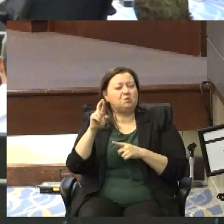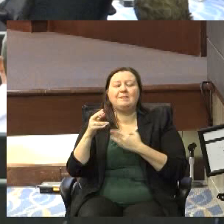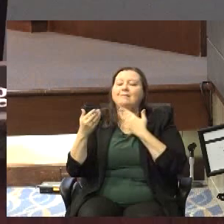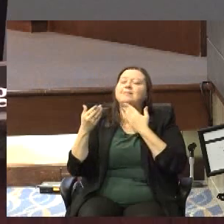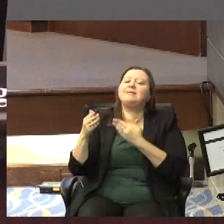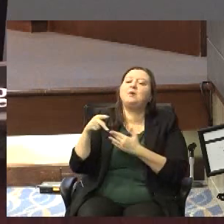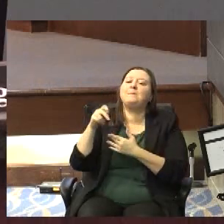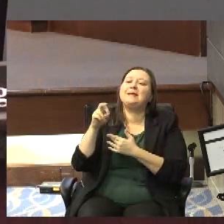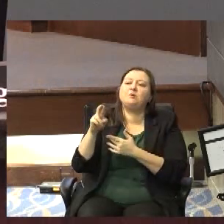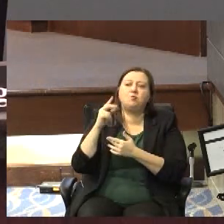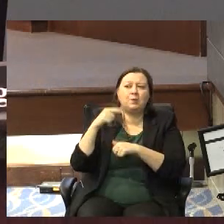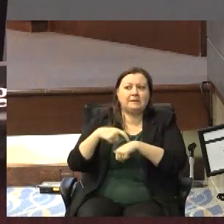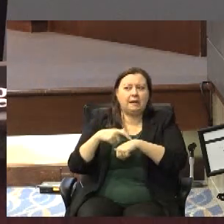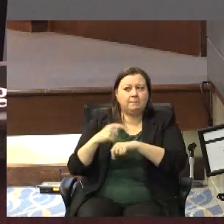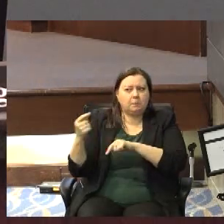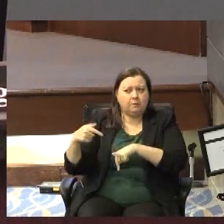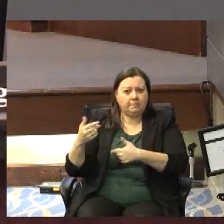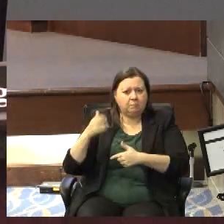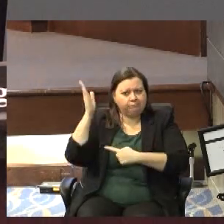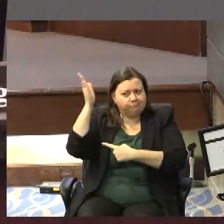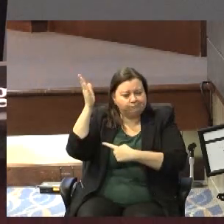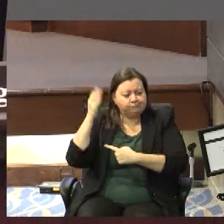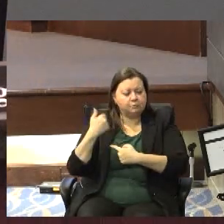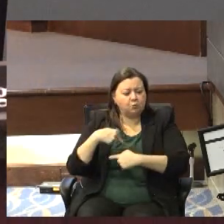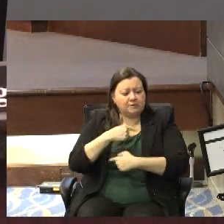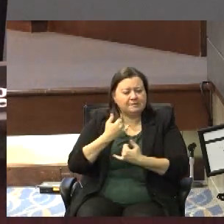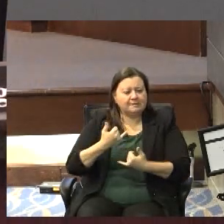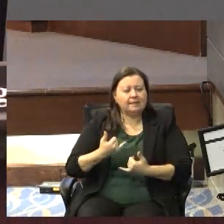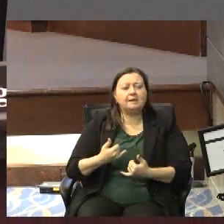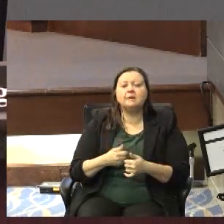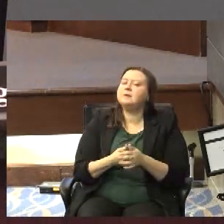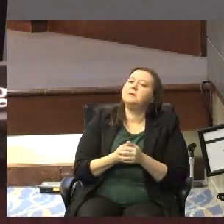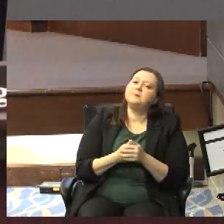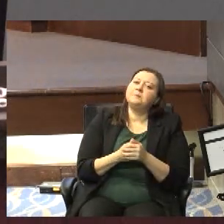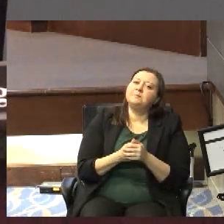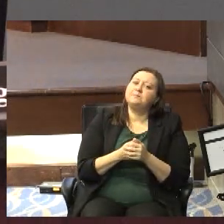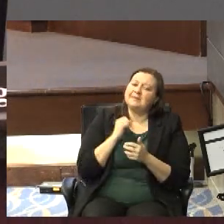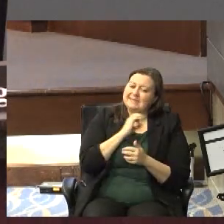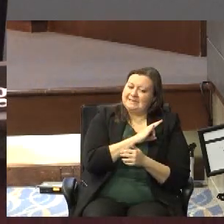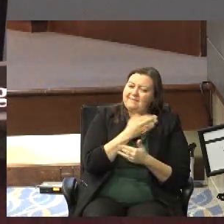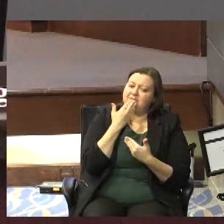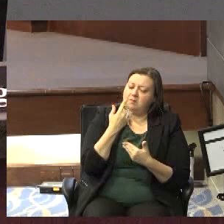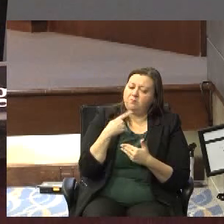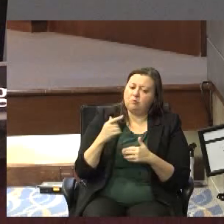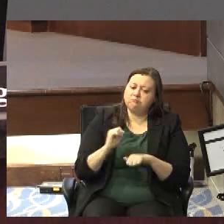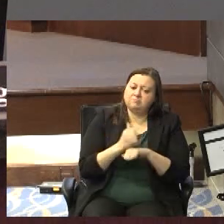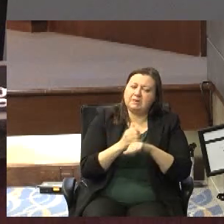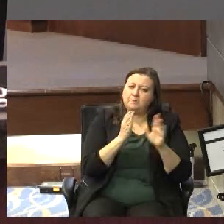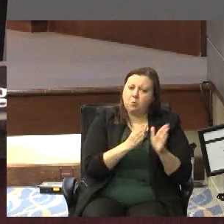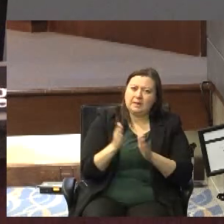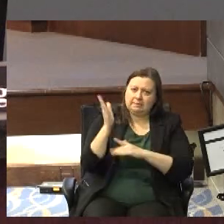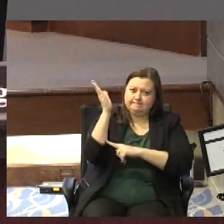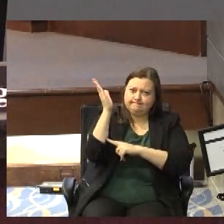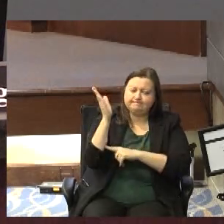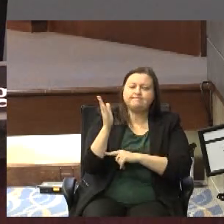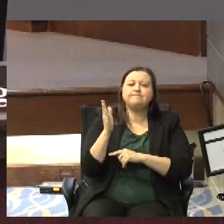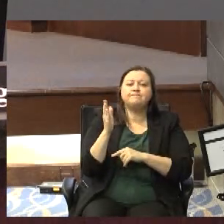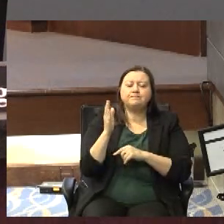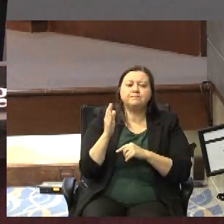you so much for taking time to come down here and present this to us today. And staff, thank you for putting together your end of it. It's